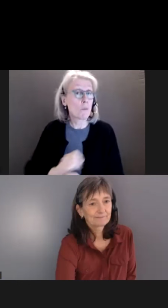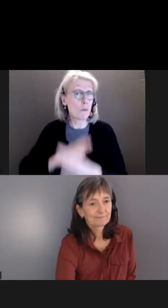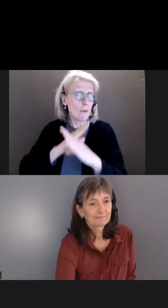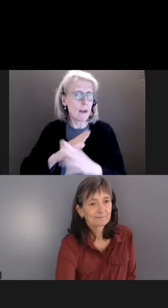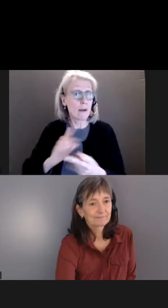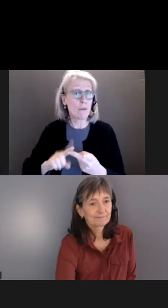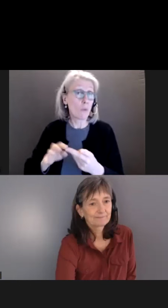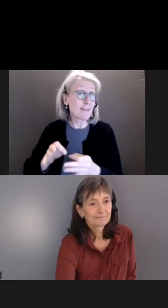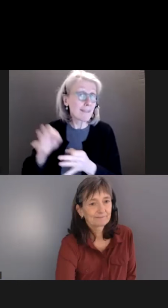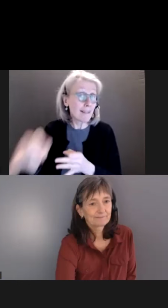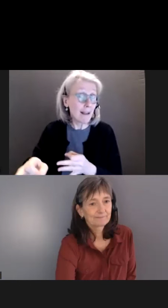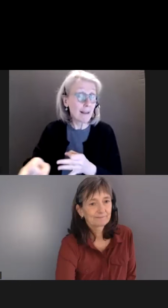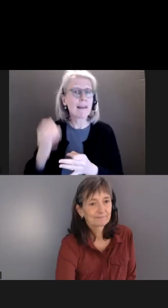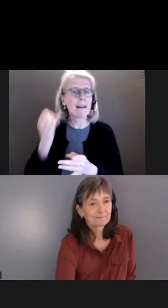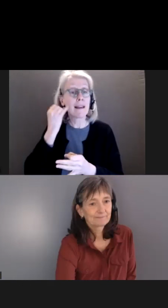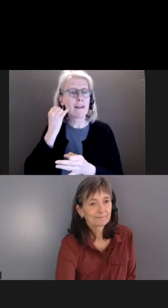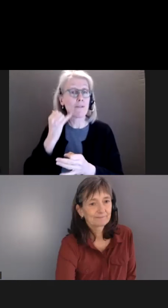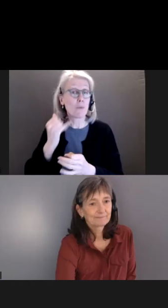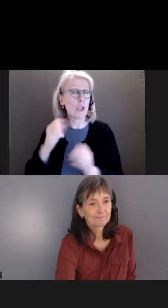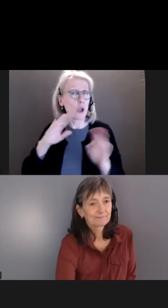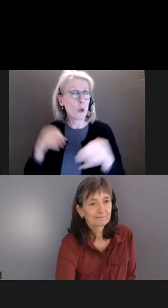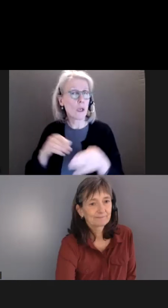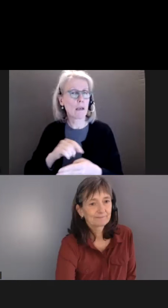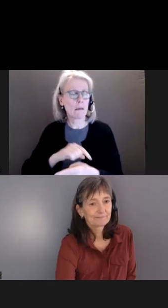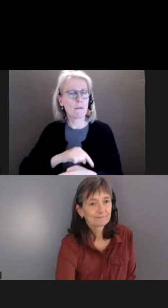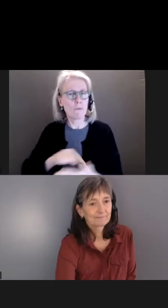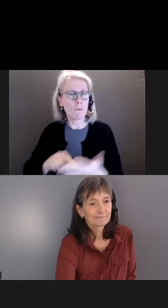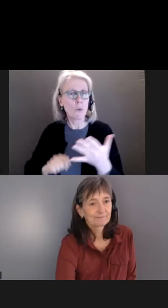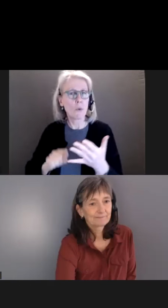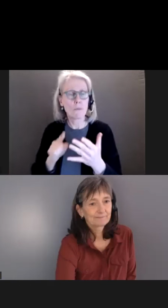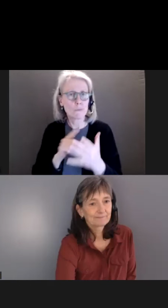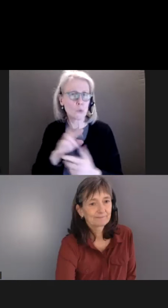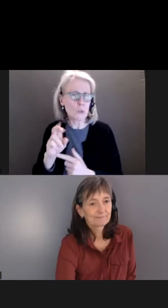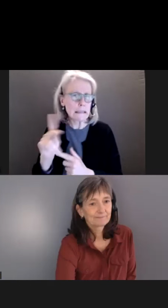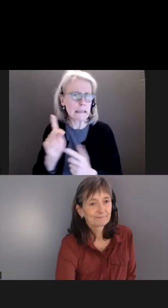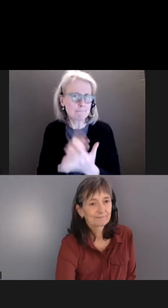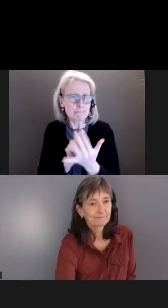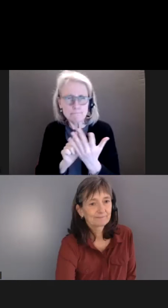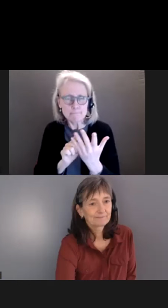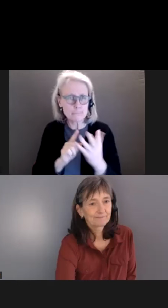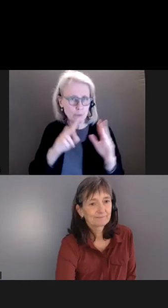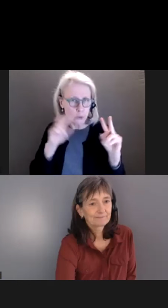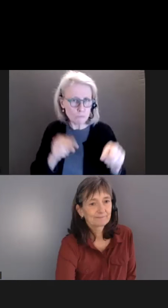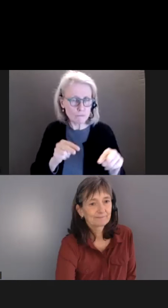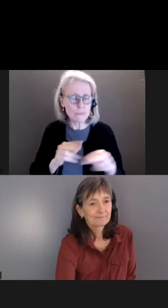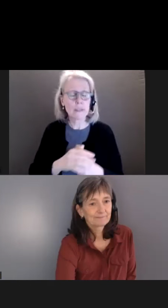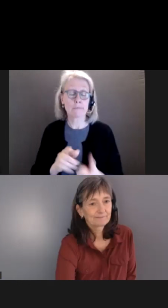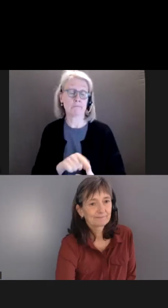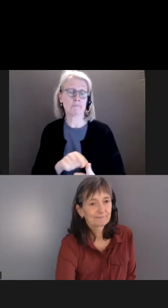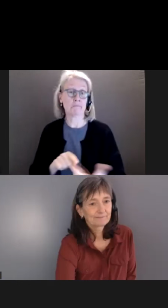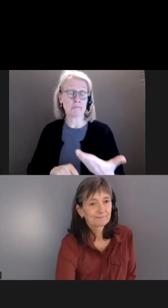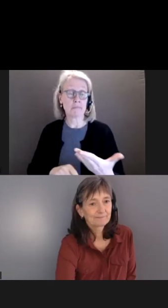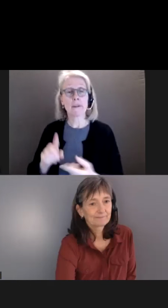preventative measures targeting 12 key risk factors of dementia were pursued. So these risk factors for dementia can include things such